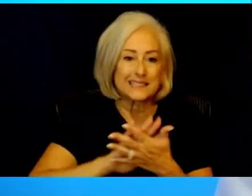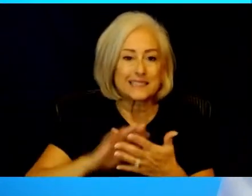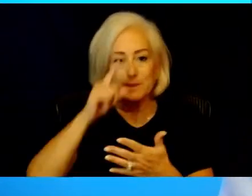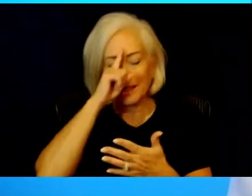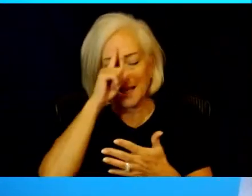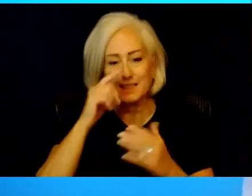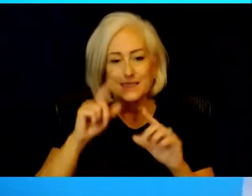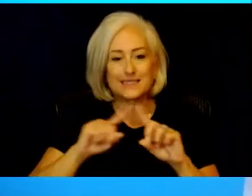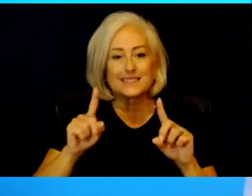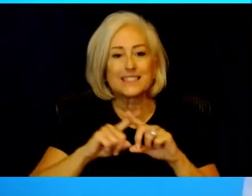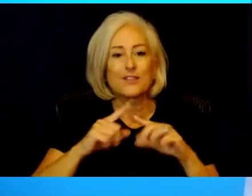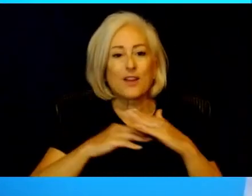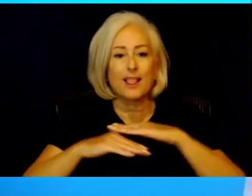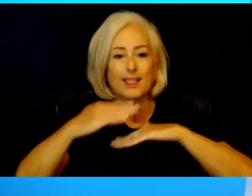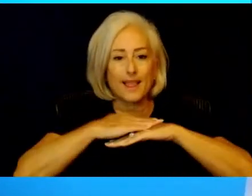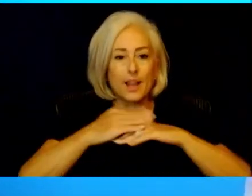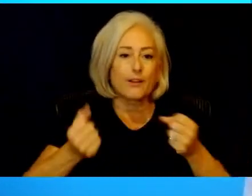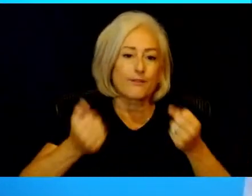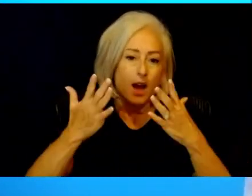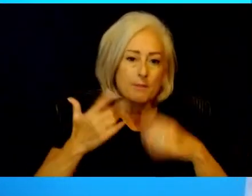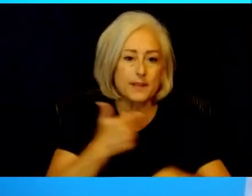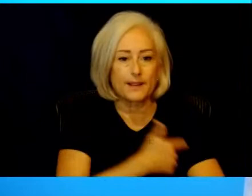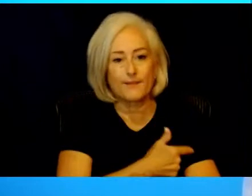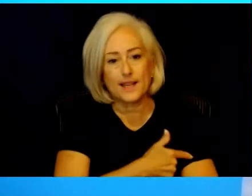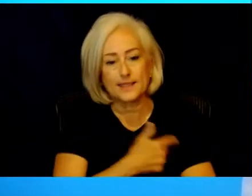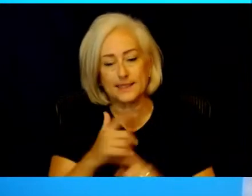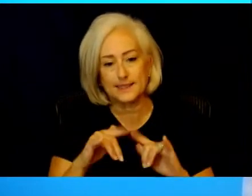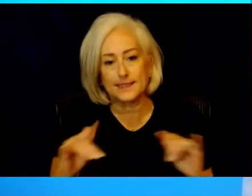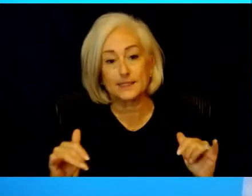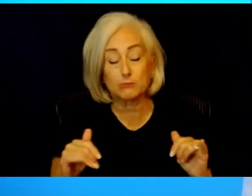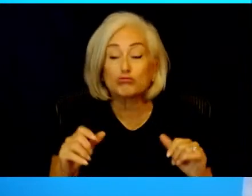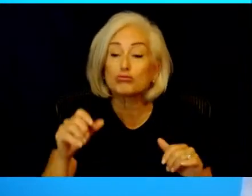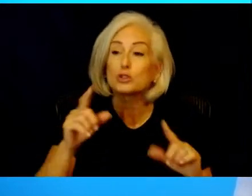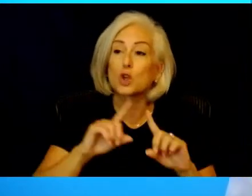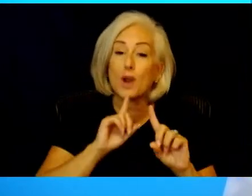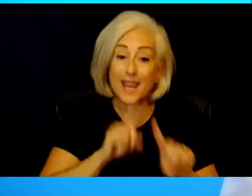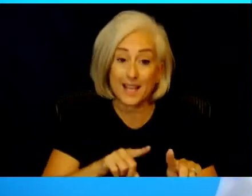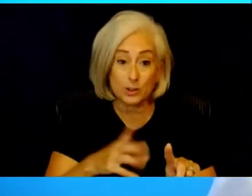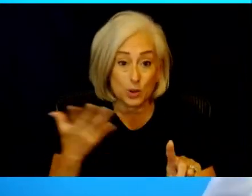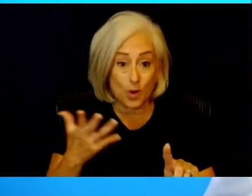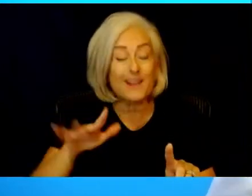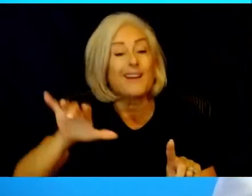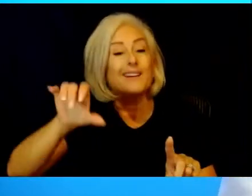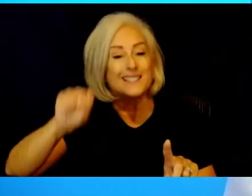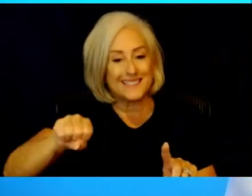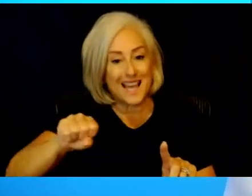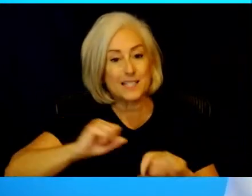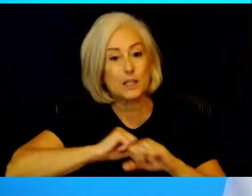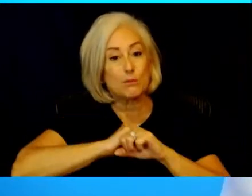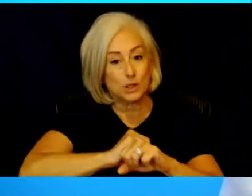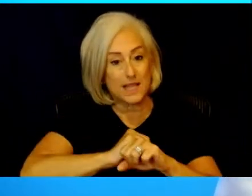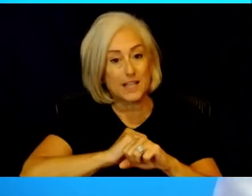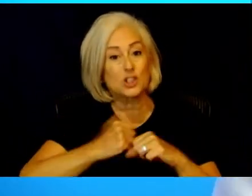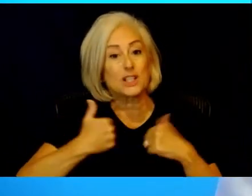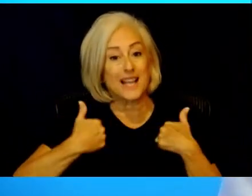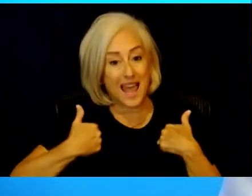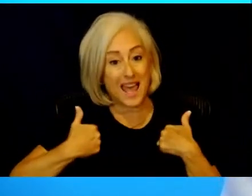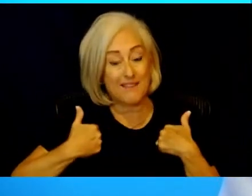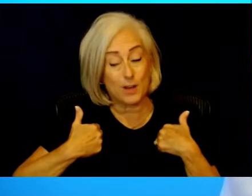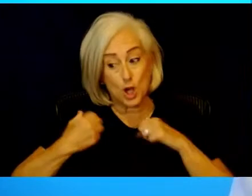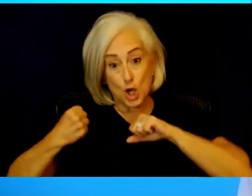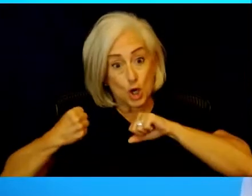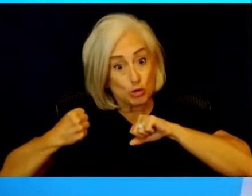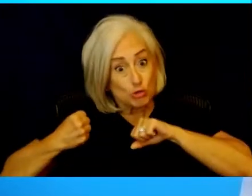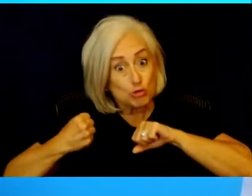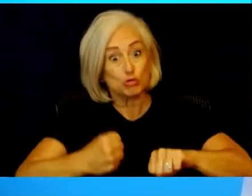vaccination and all of those types of things. So yes, there is some protection there. But it is not probably as strong, and reinfection